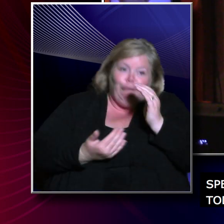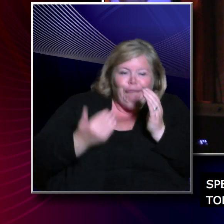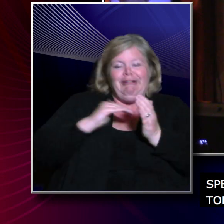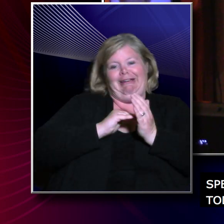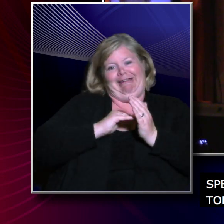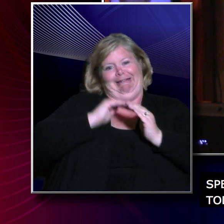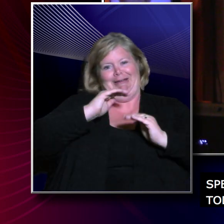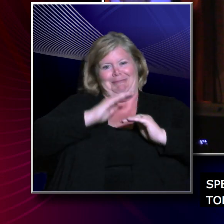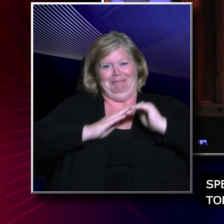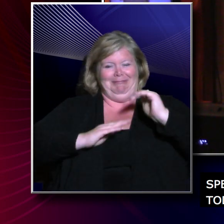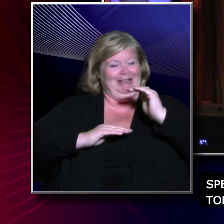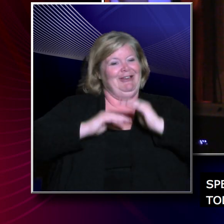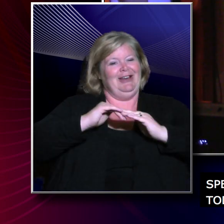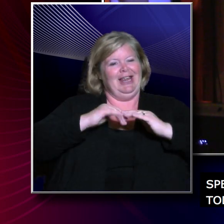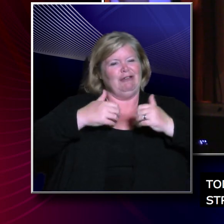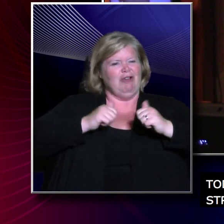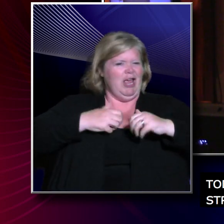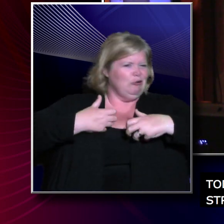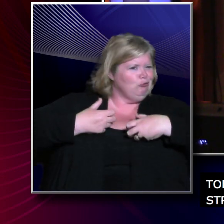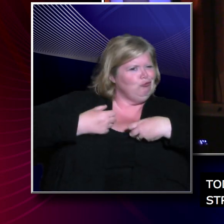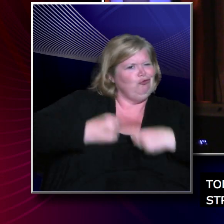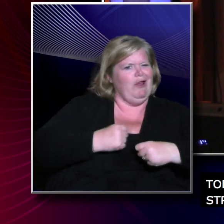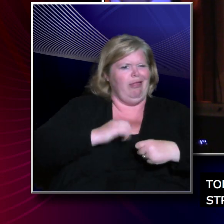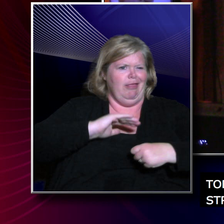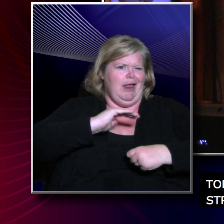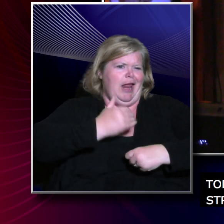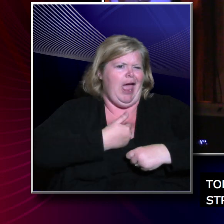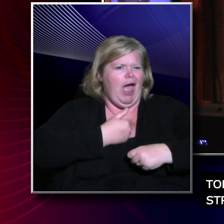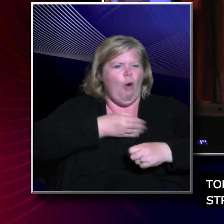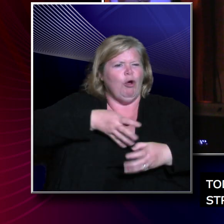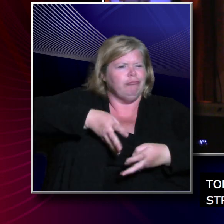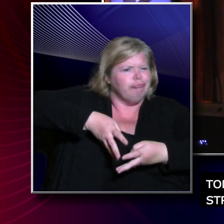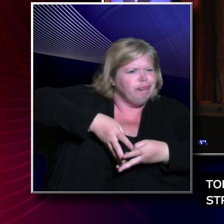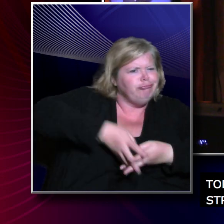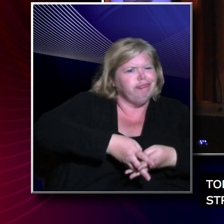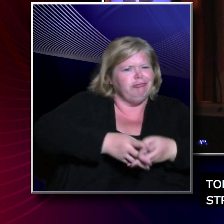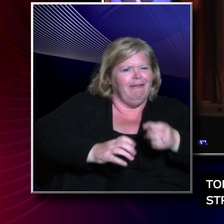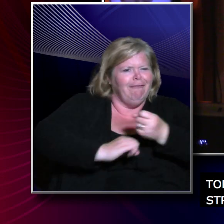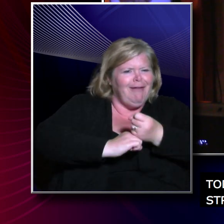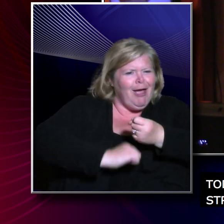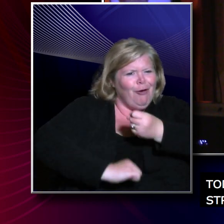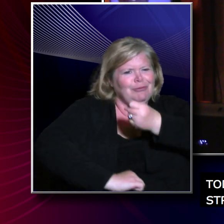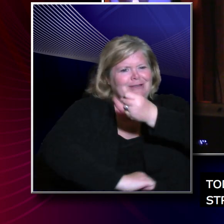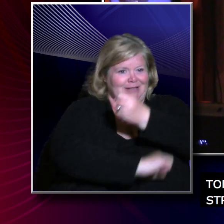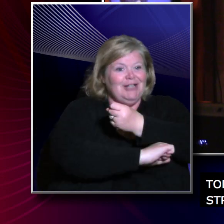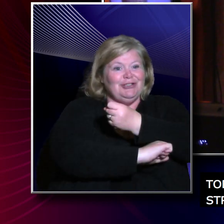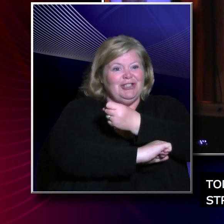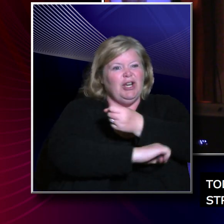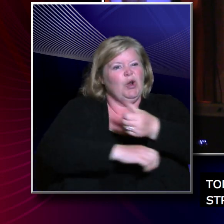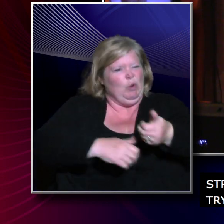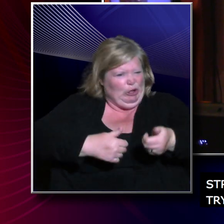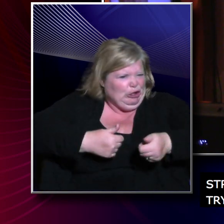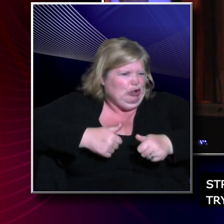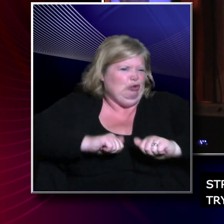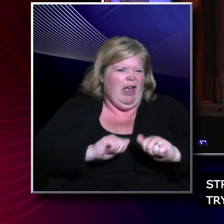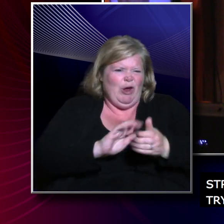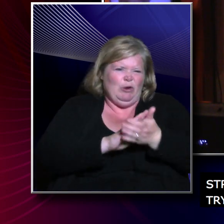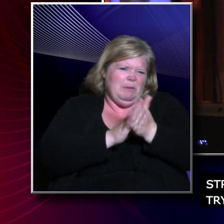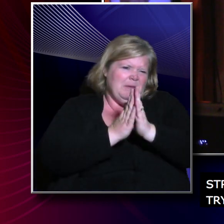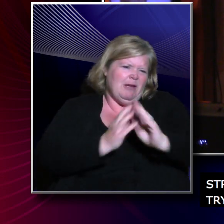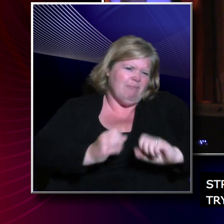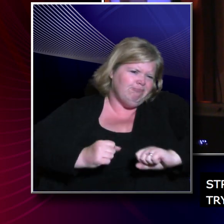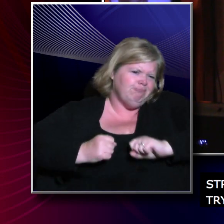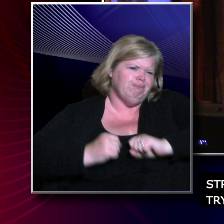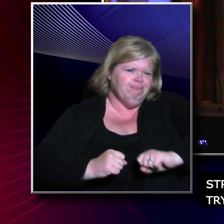and strengthening those roots, the foundation. We're trying to get as strong as we can.